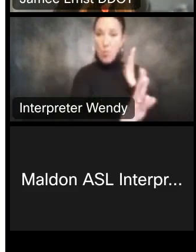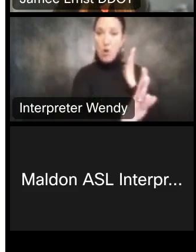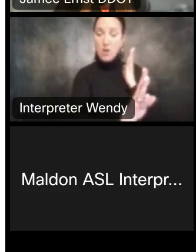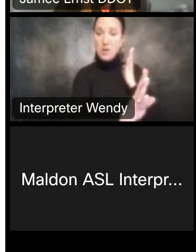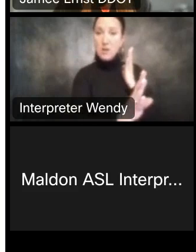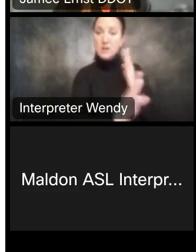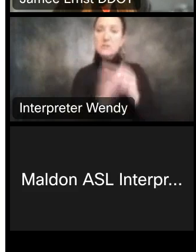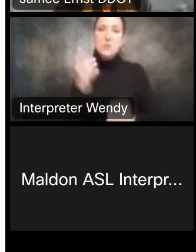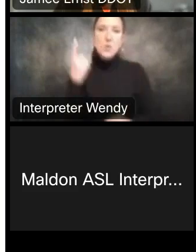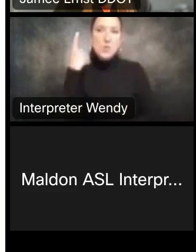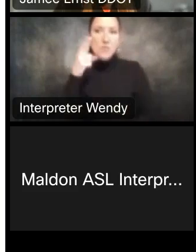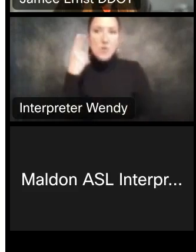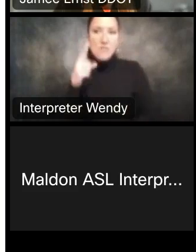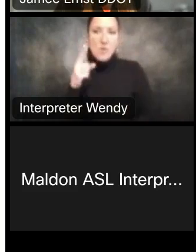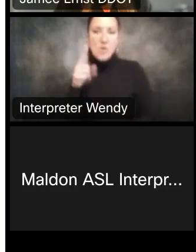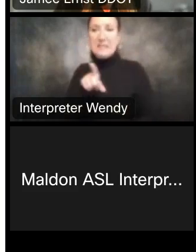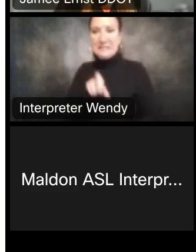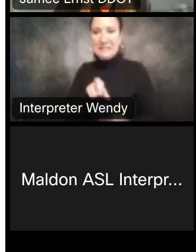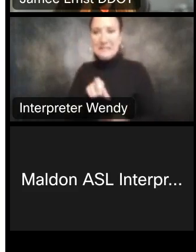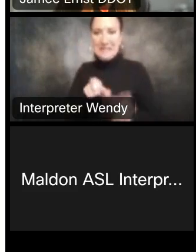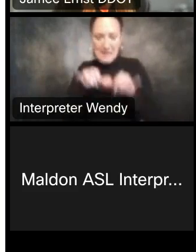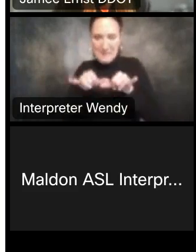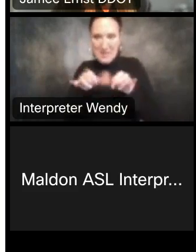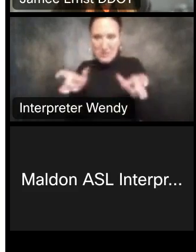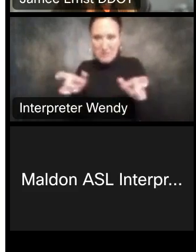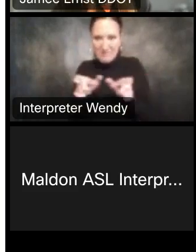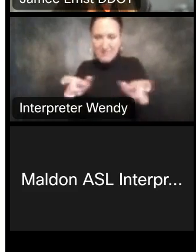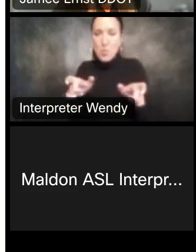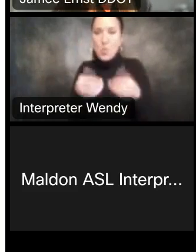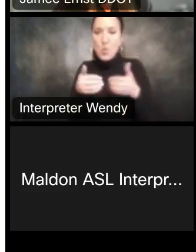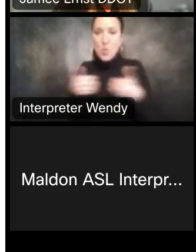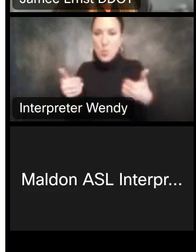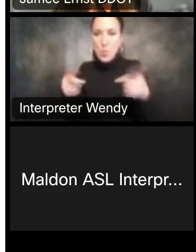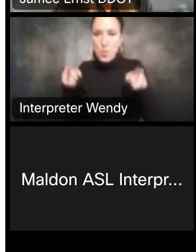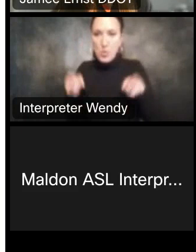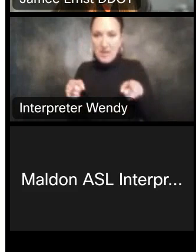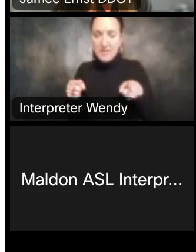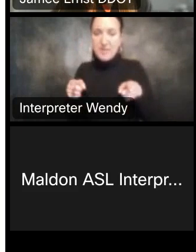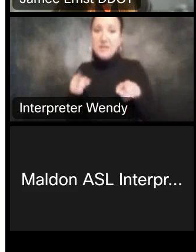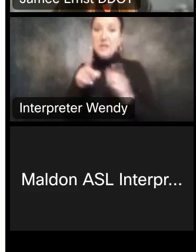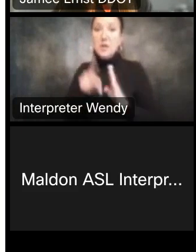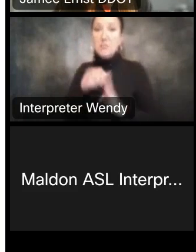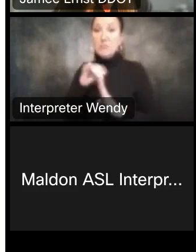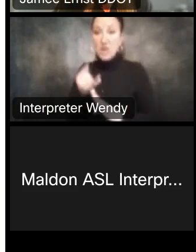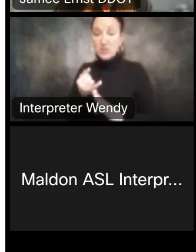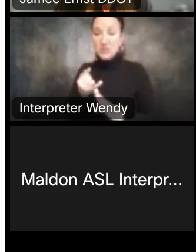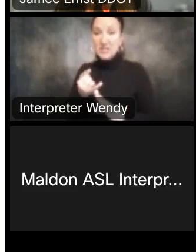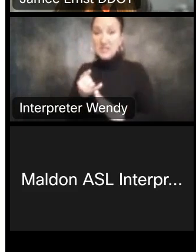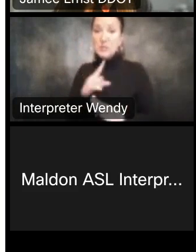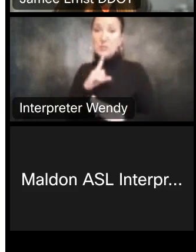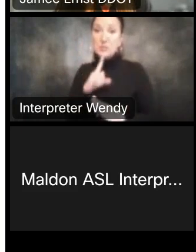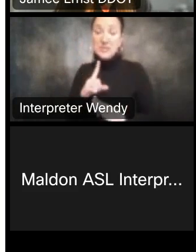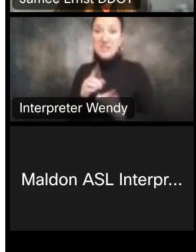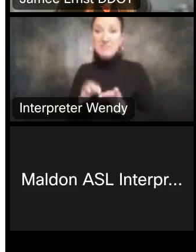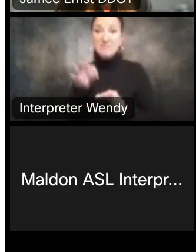necessary to get the width that we need for this design. This project with VRE has been